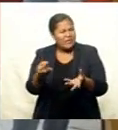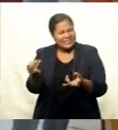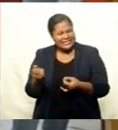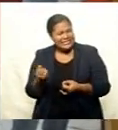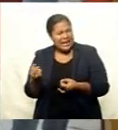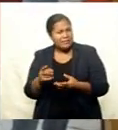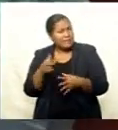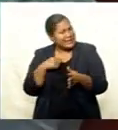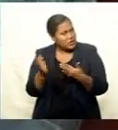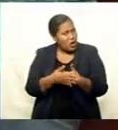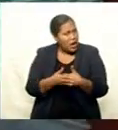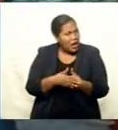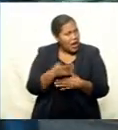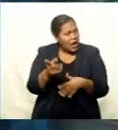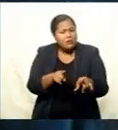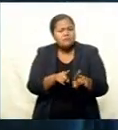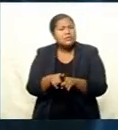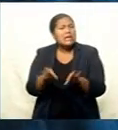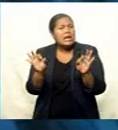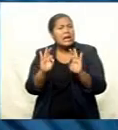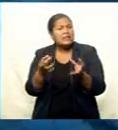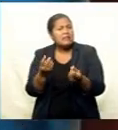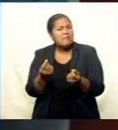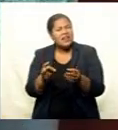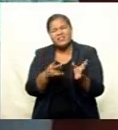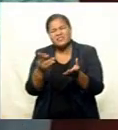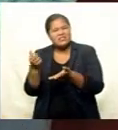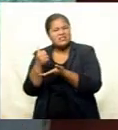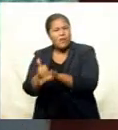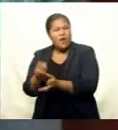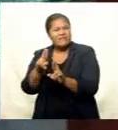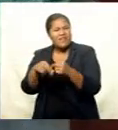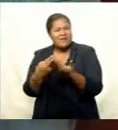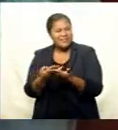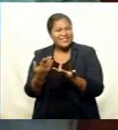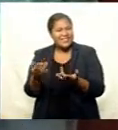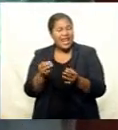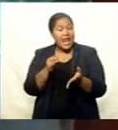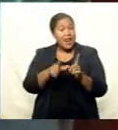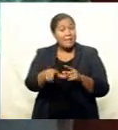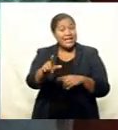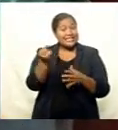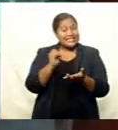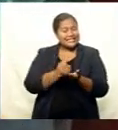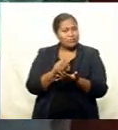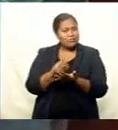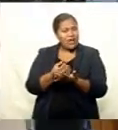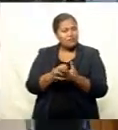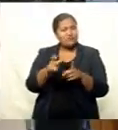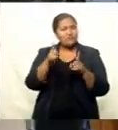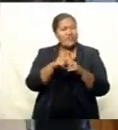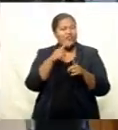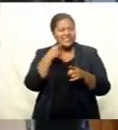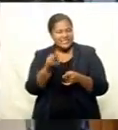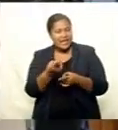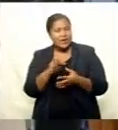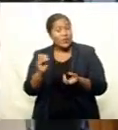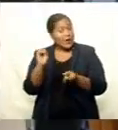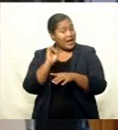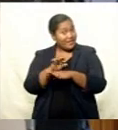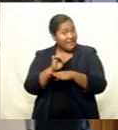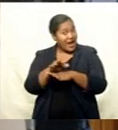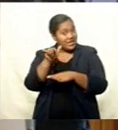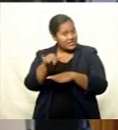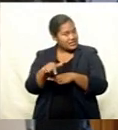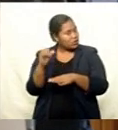closing down would mean no cash for their family. Lambasa and Savu Savu Special Administrator Doreen Robinson says they were advised to